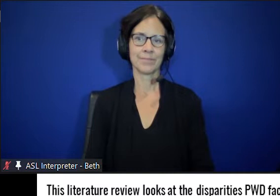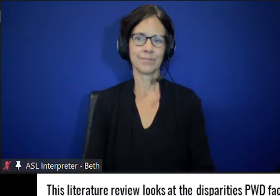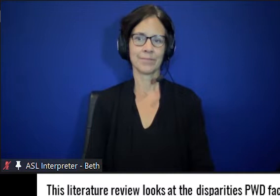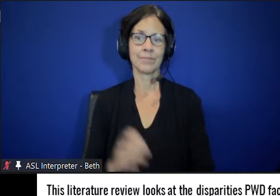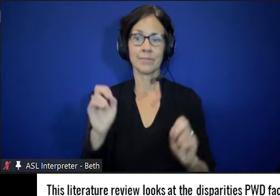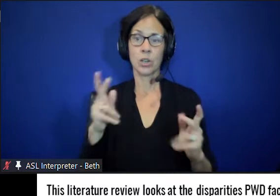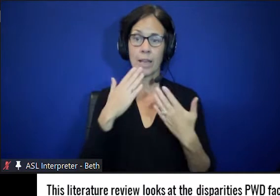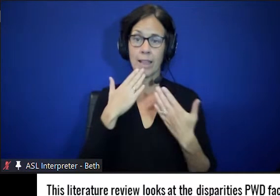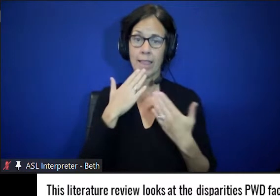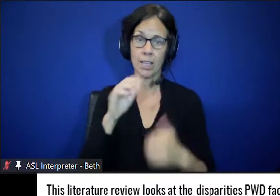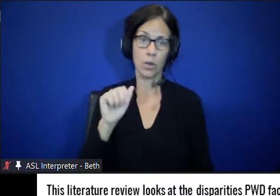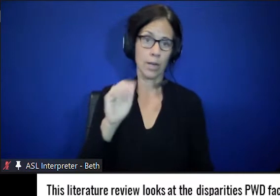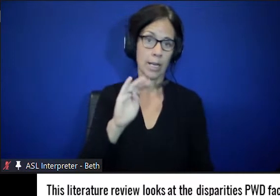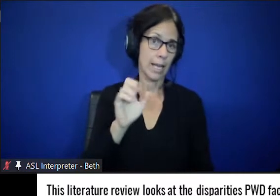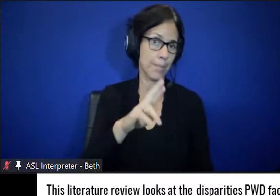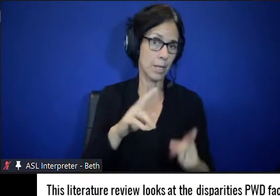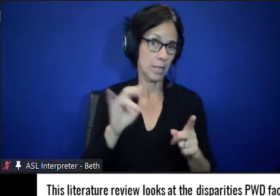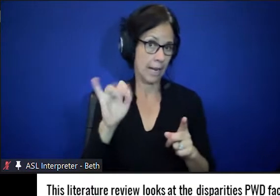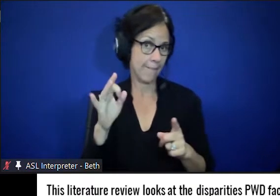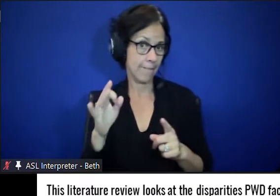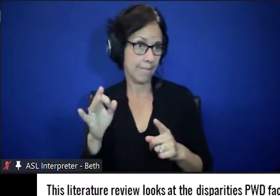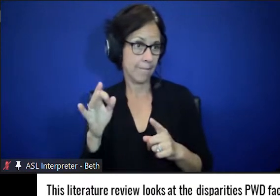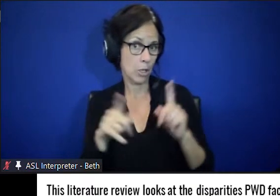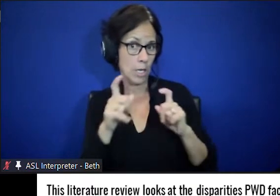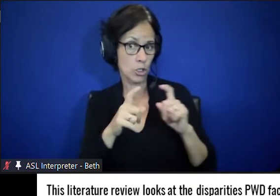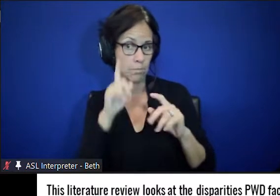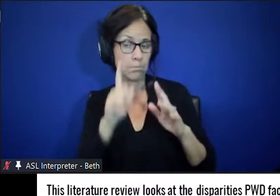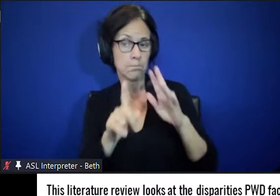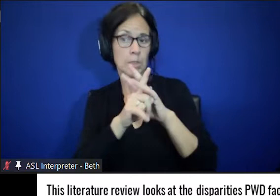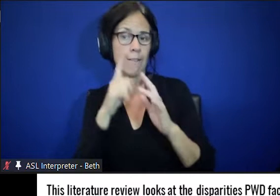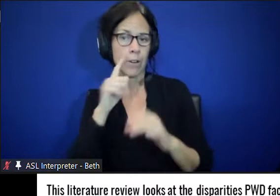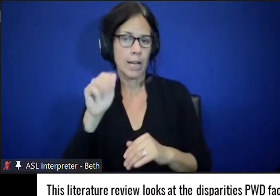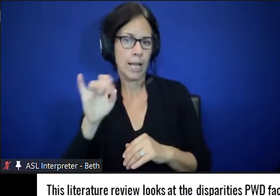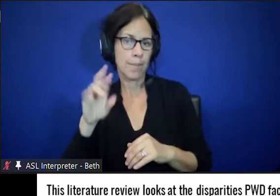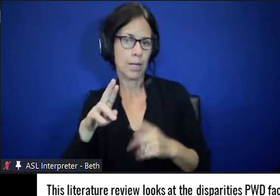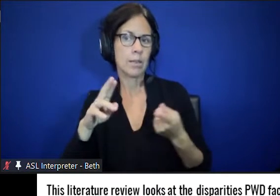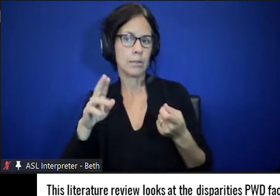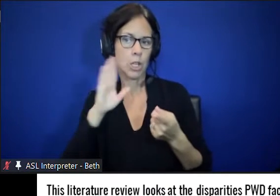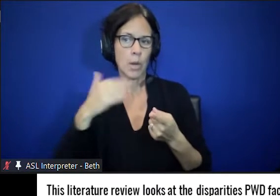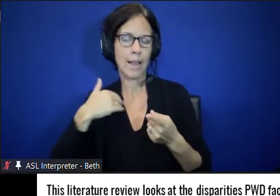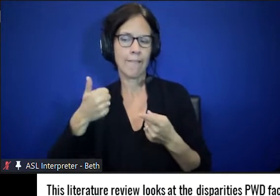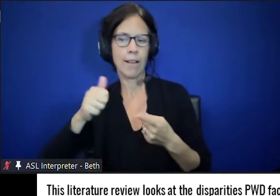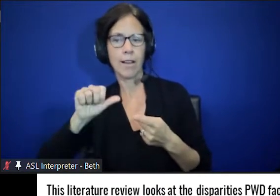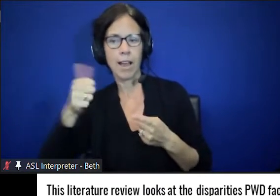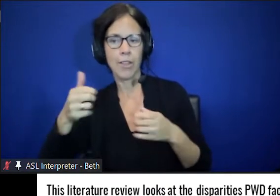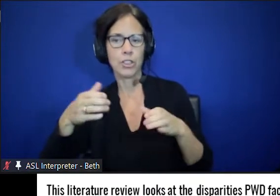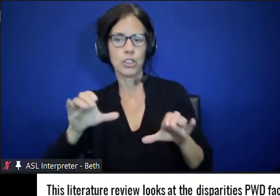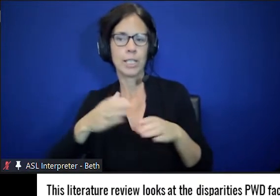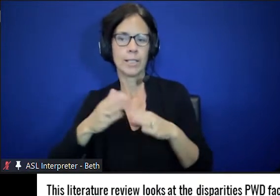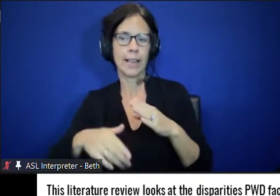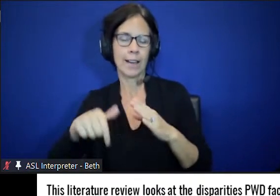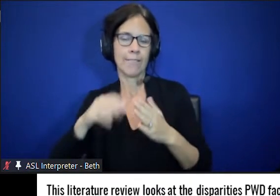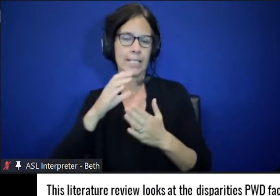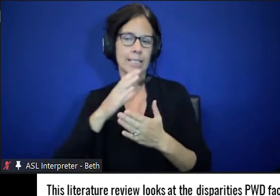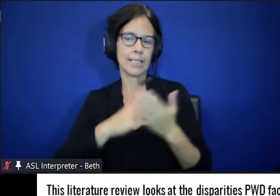Okay, thank you, Amber. If anyone has questions for her, you have another chance at the end of this